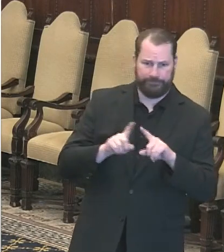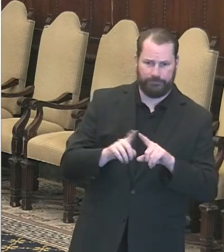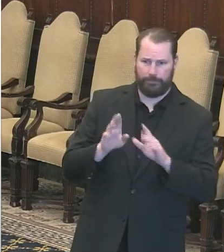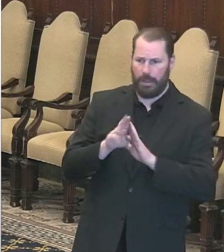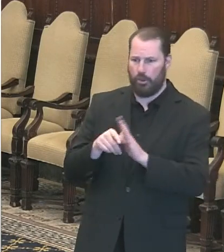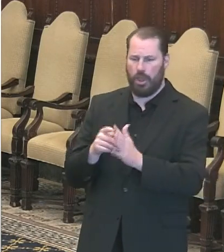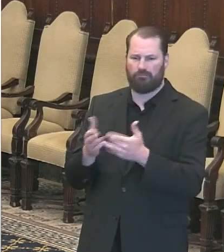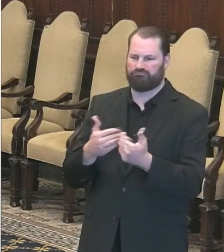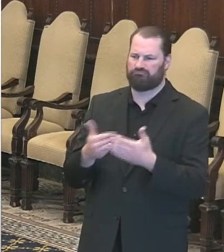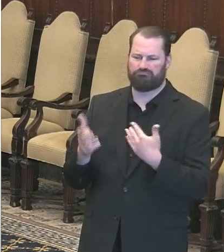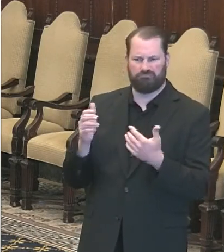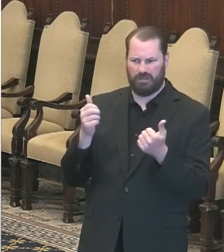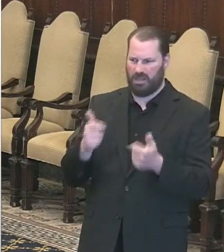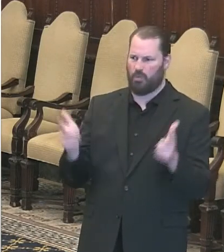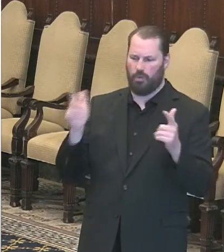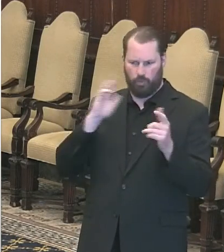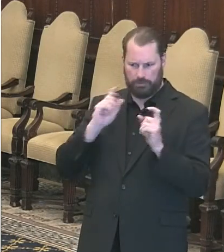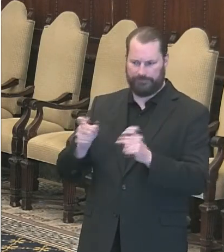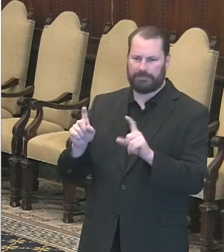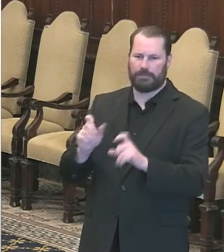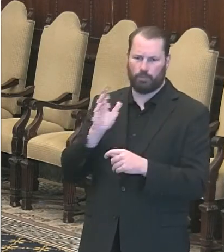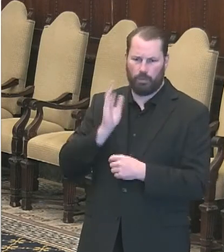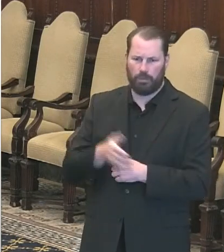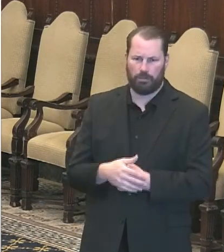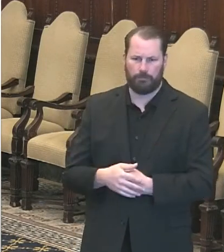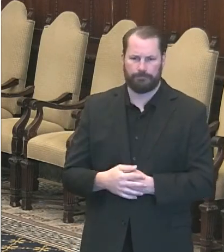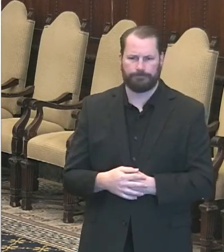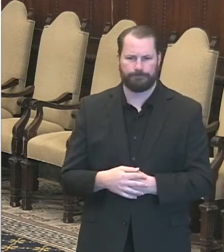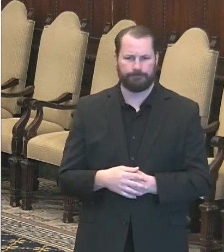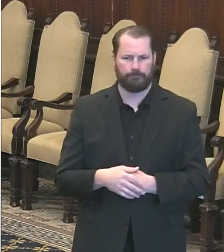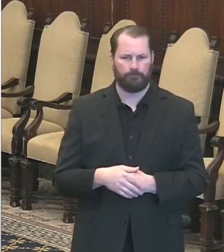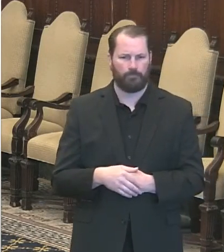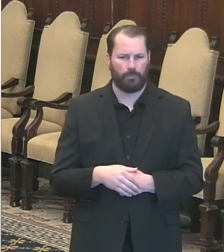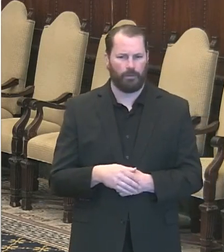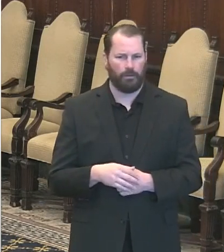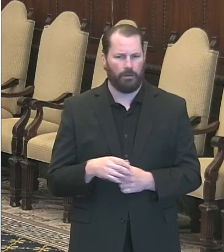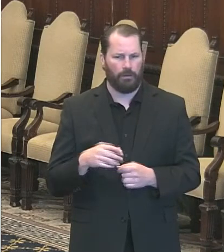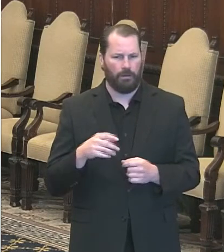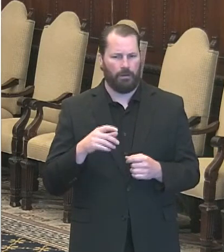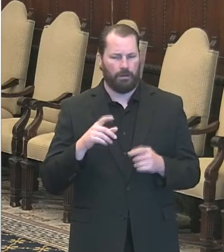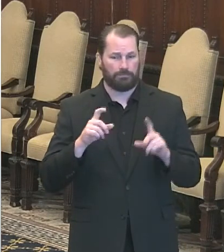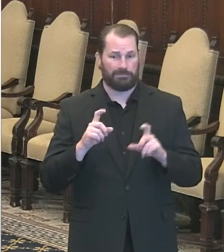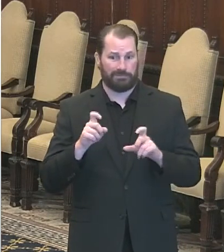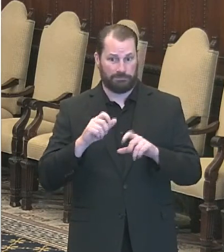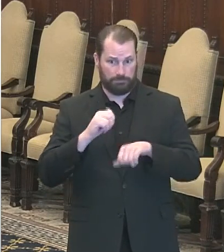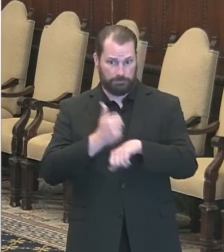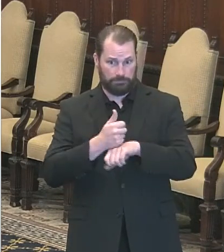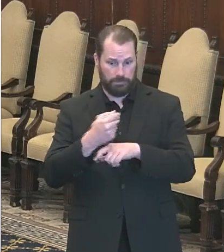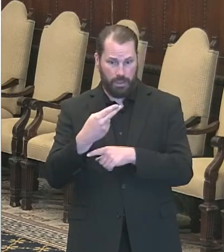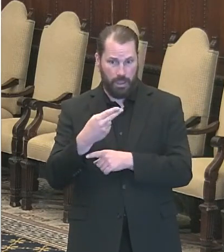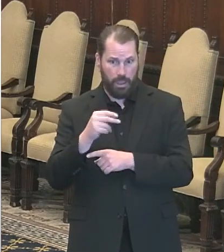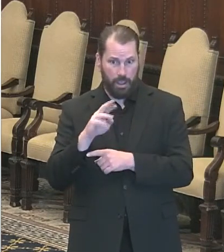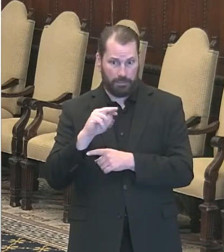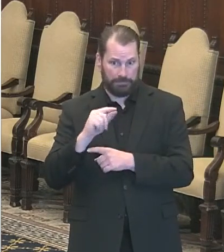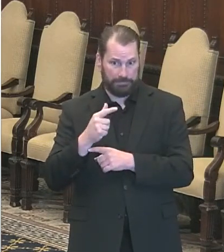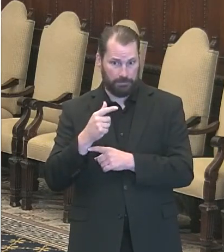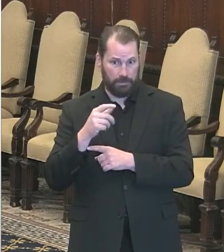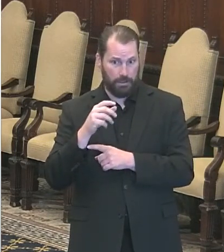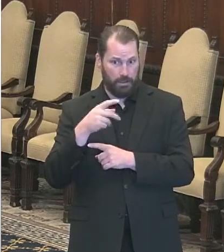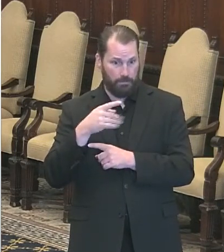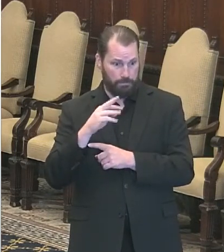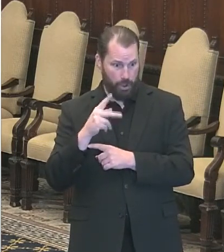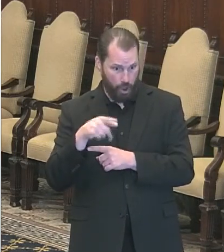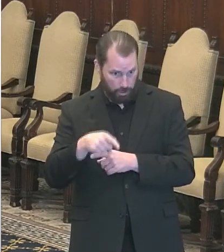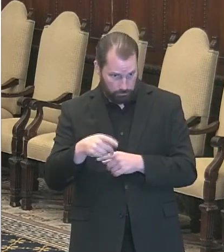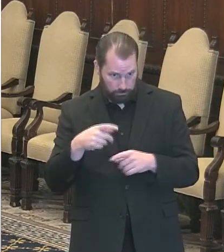is Spanish language, correct? They speak Spanish there? I believe so, but I'll need to double check and get back to you. Okay, thank you.